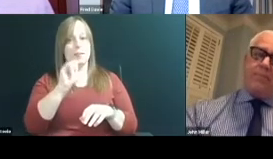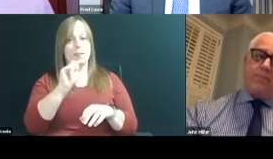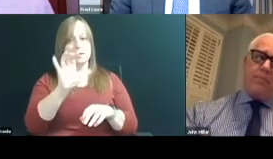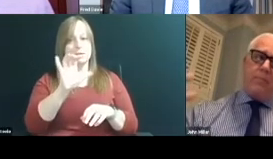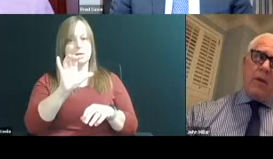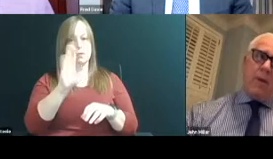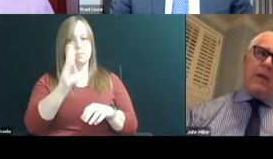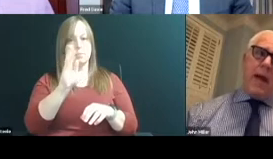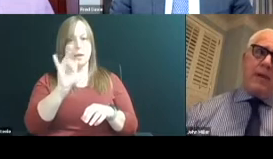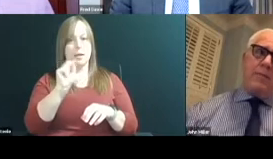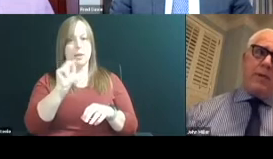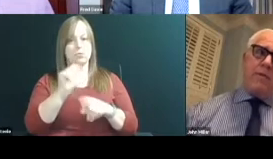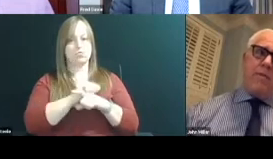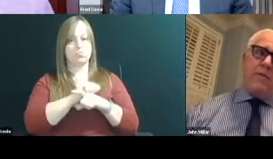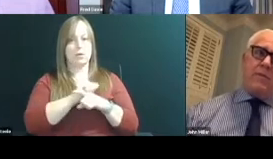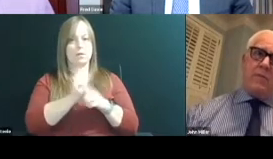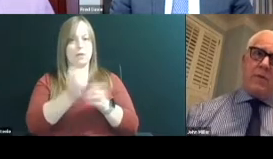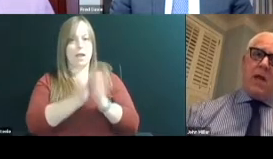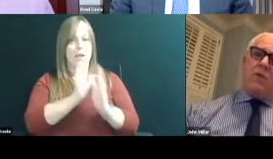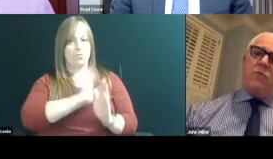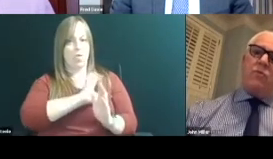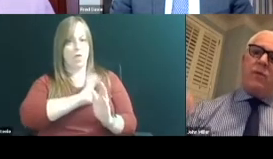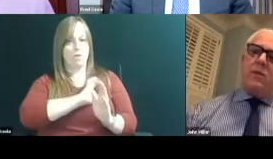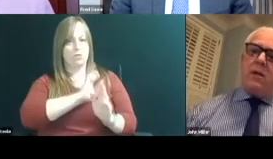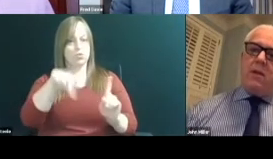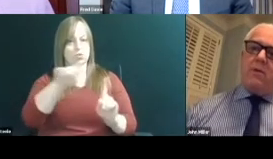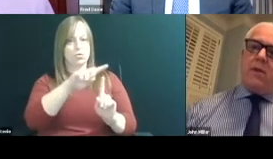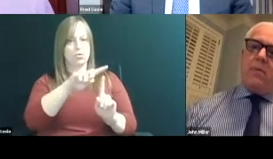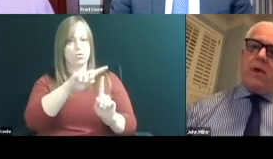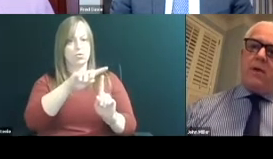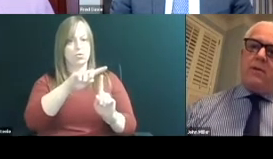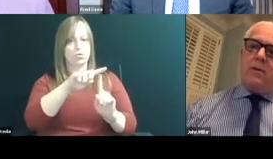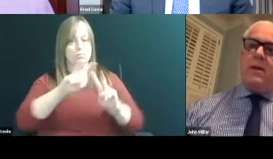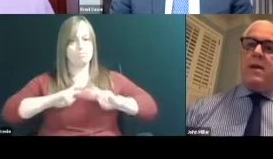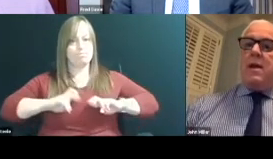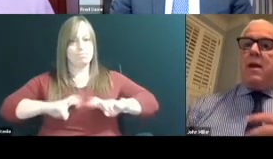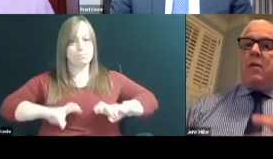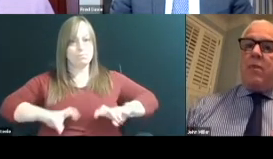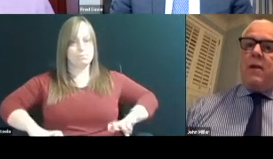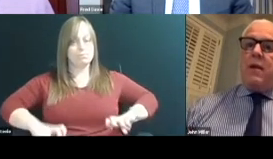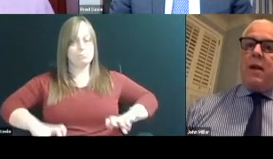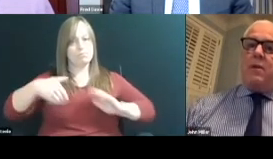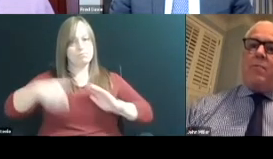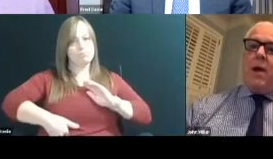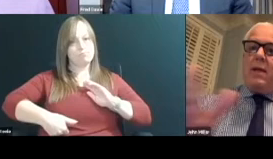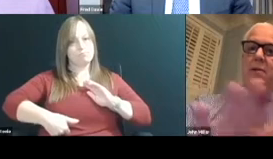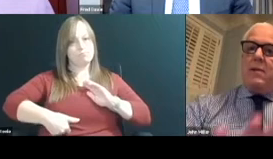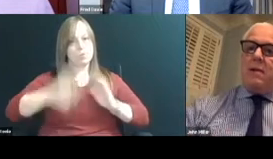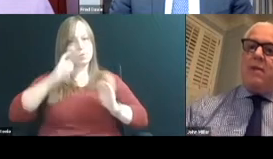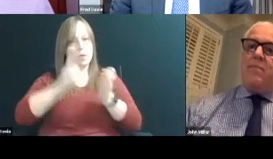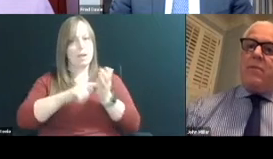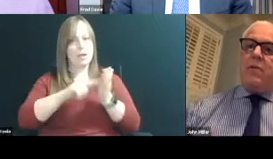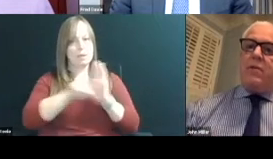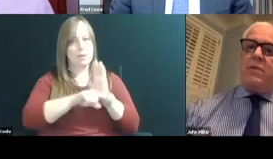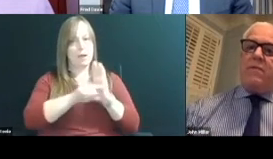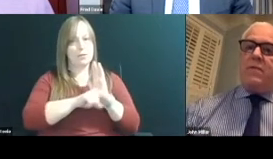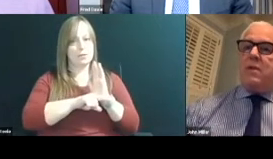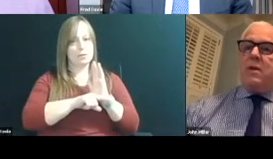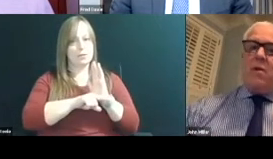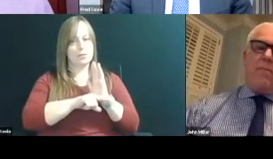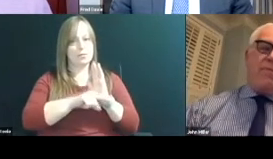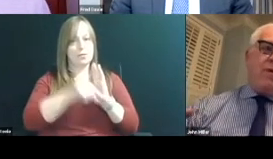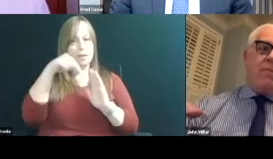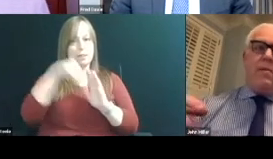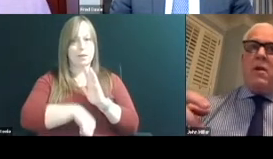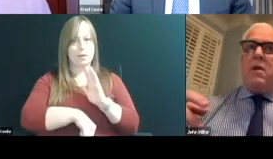which really asks police officers to reach into their subconscious and recognize biases that live below the surface